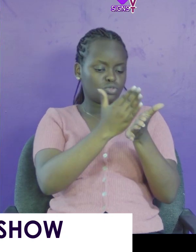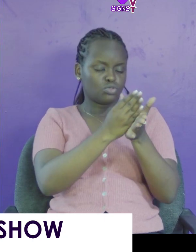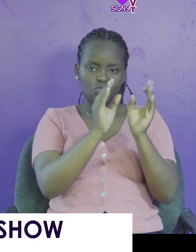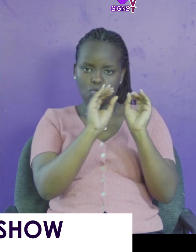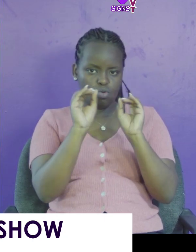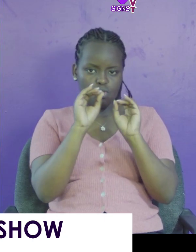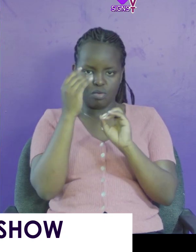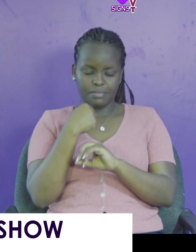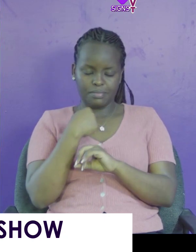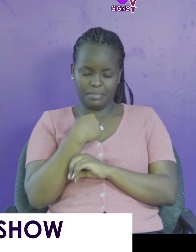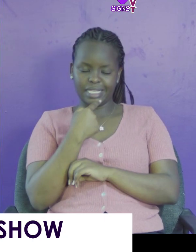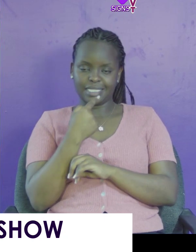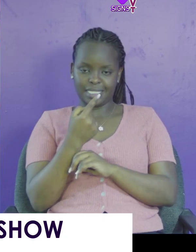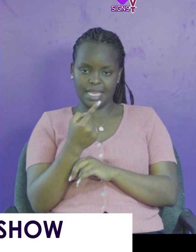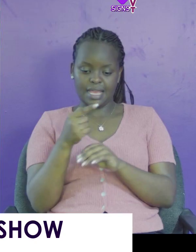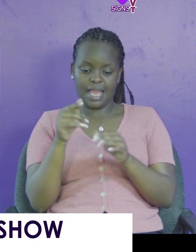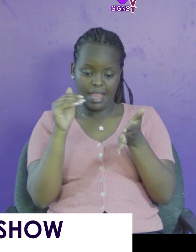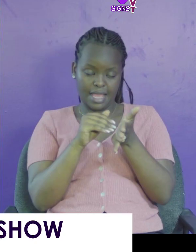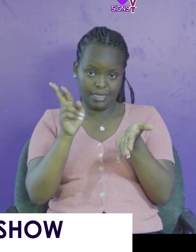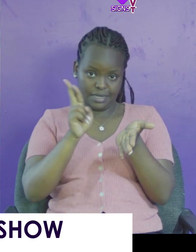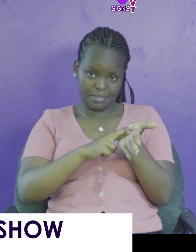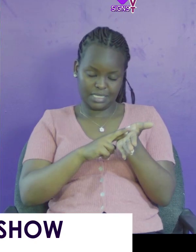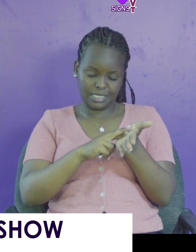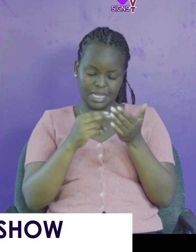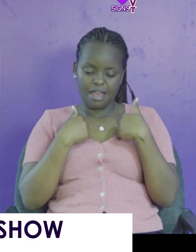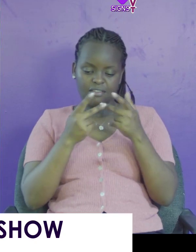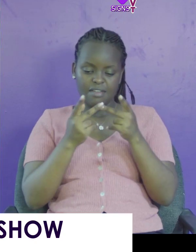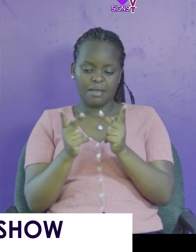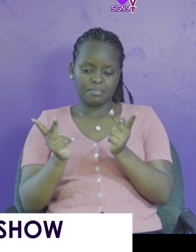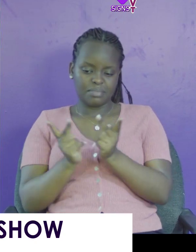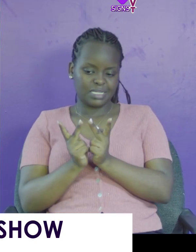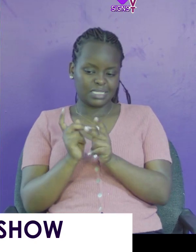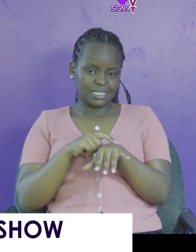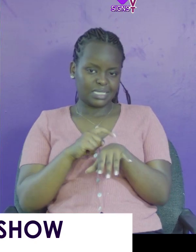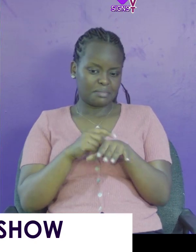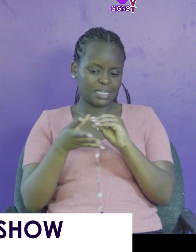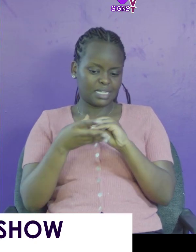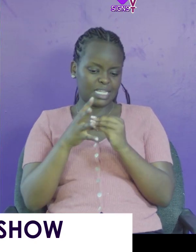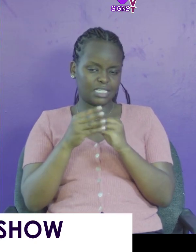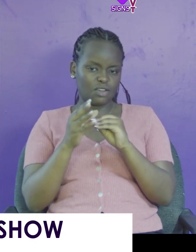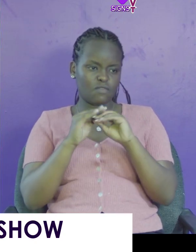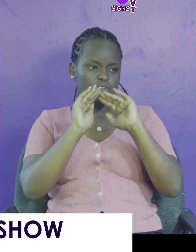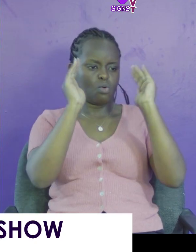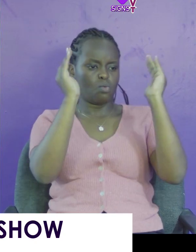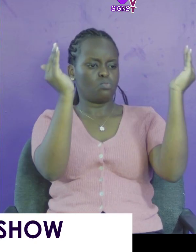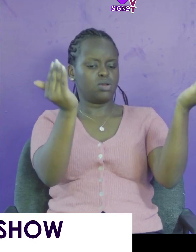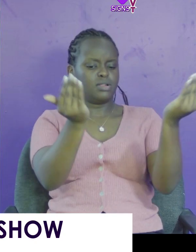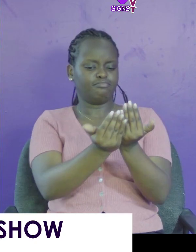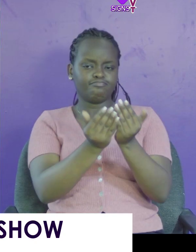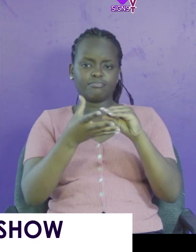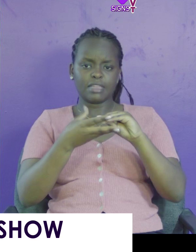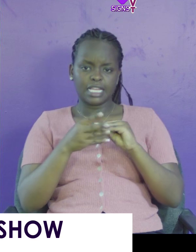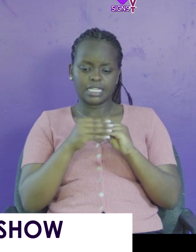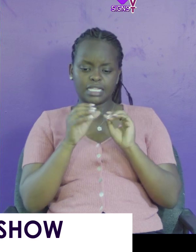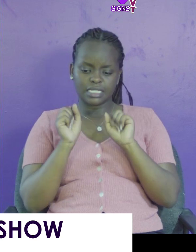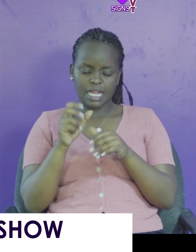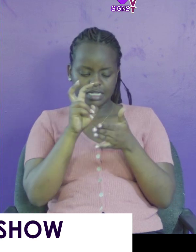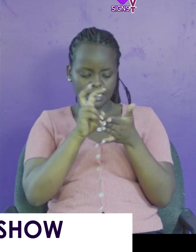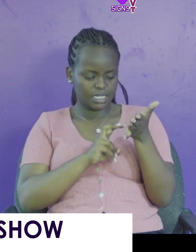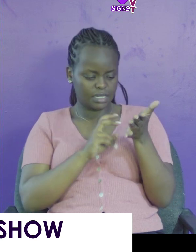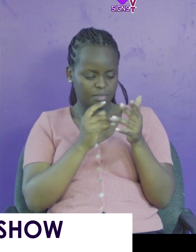said, and I will again mention it, there is nowhere when the creator of the universe, when he created, that we can read somewhere that he